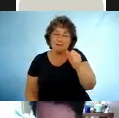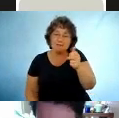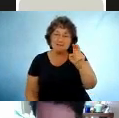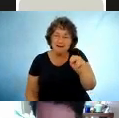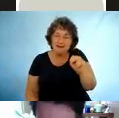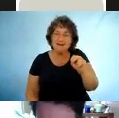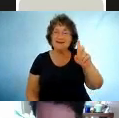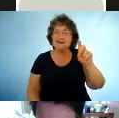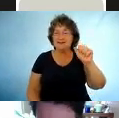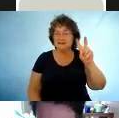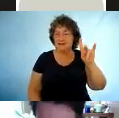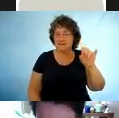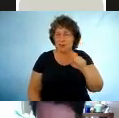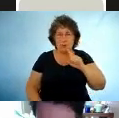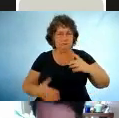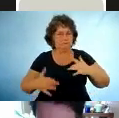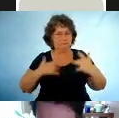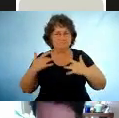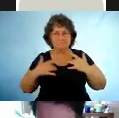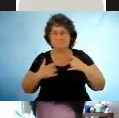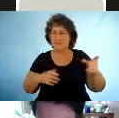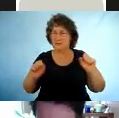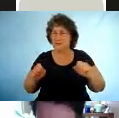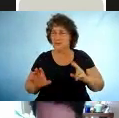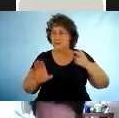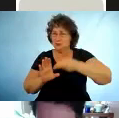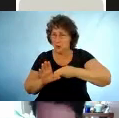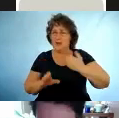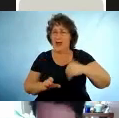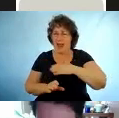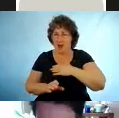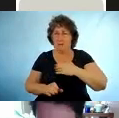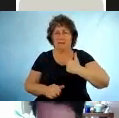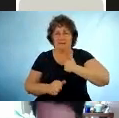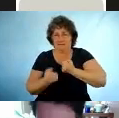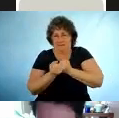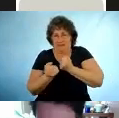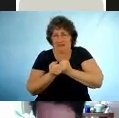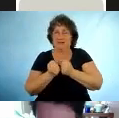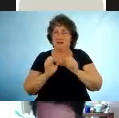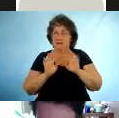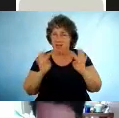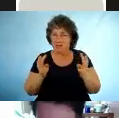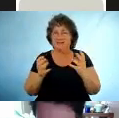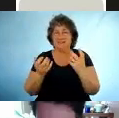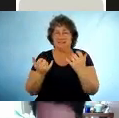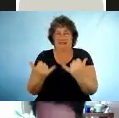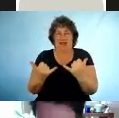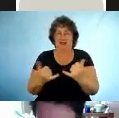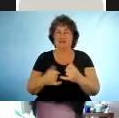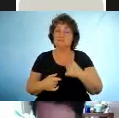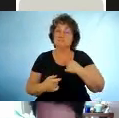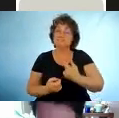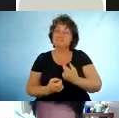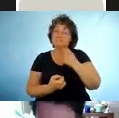that Hassan was able to join John and our self-advocate panelists today. I've recently met John